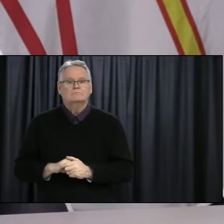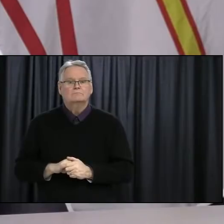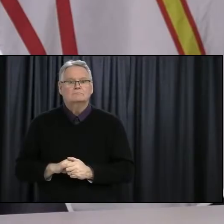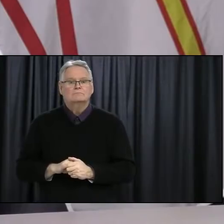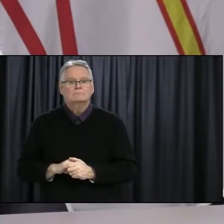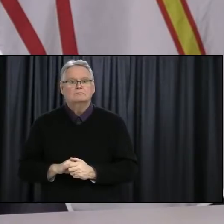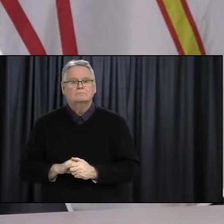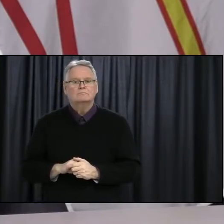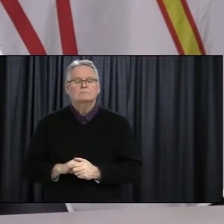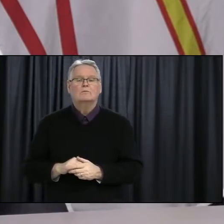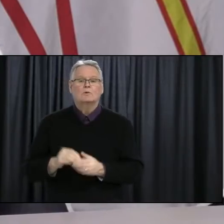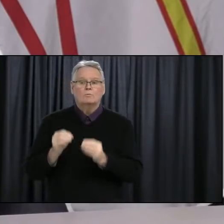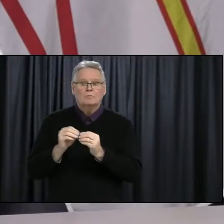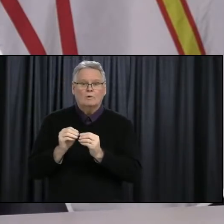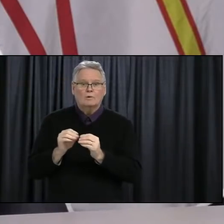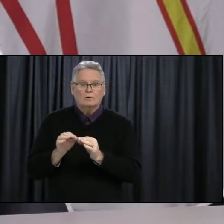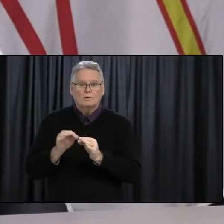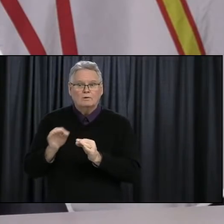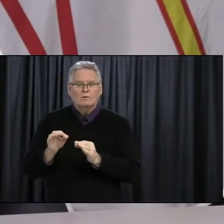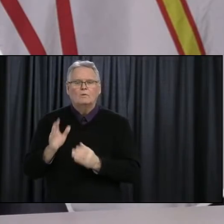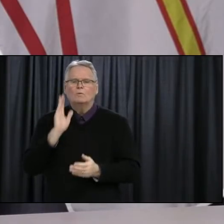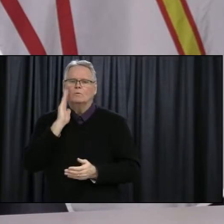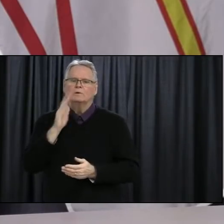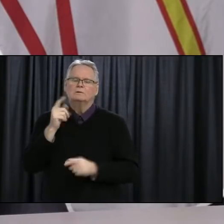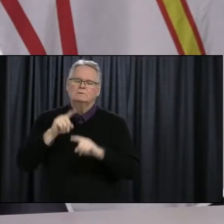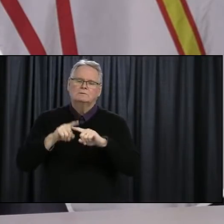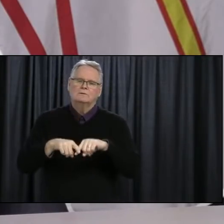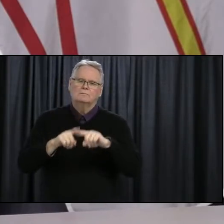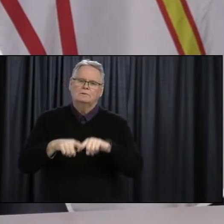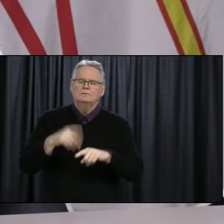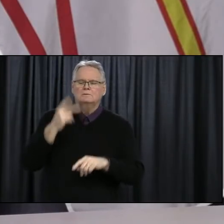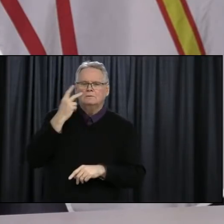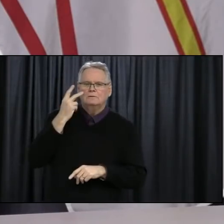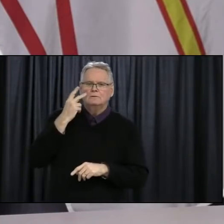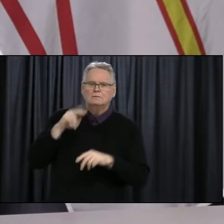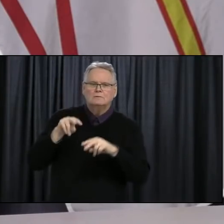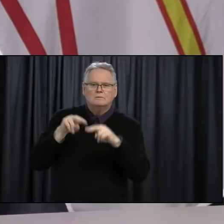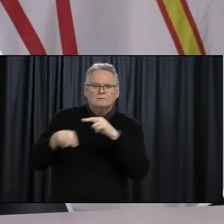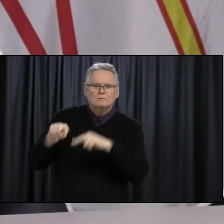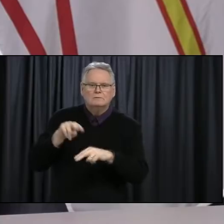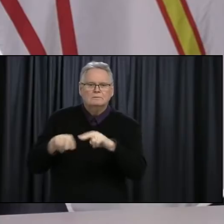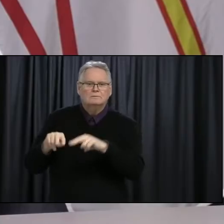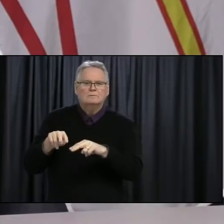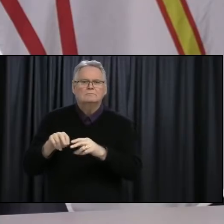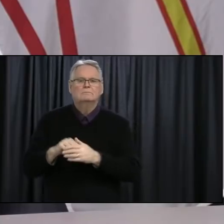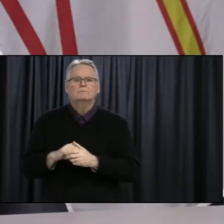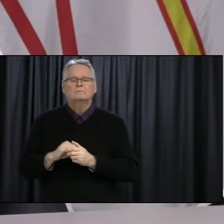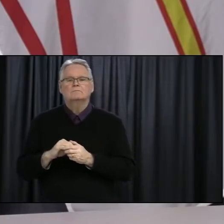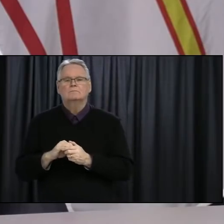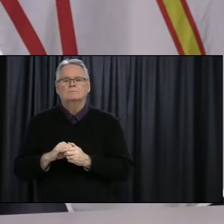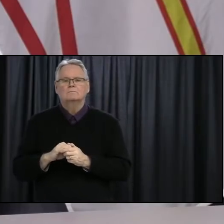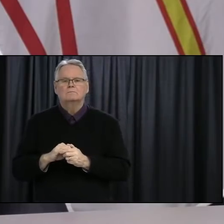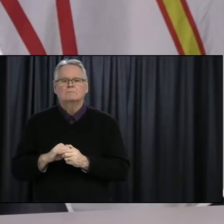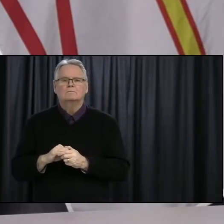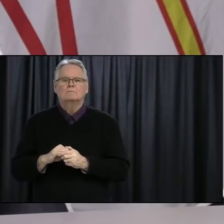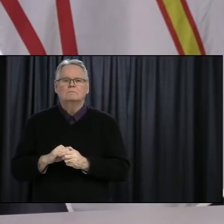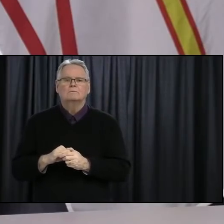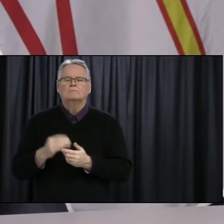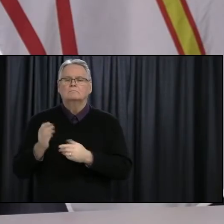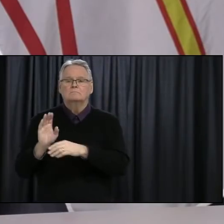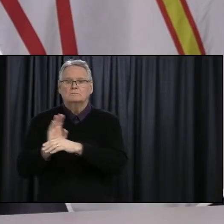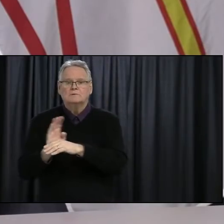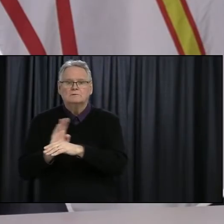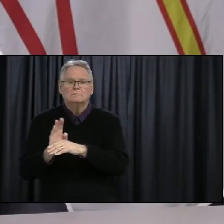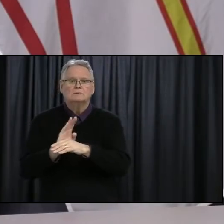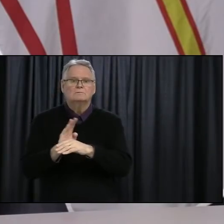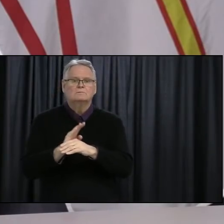Gatherings that are run by a recognized business or organization are limited to 20 people, as long as physical distancing can be